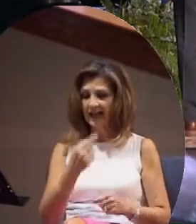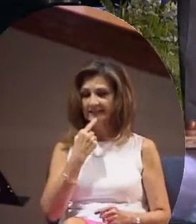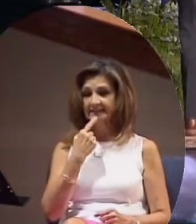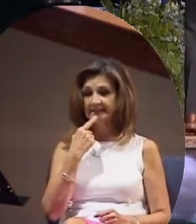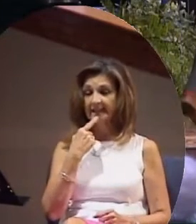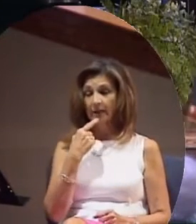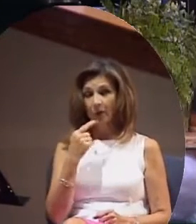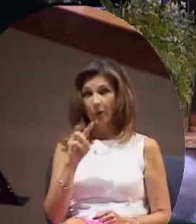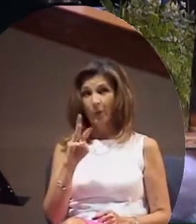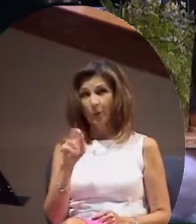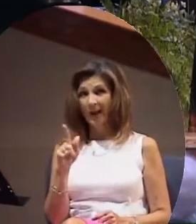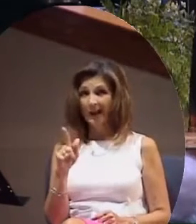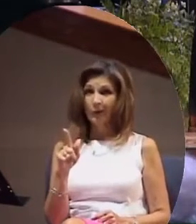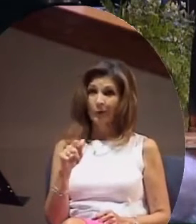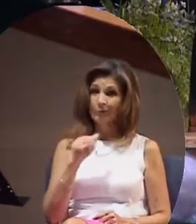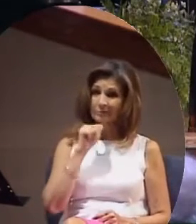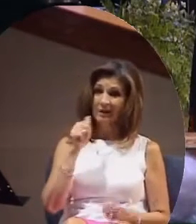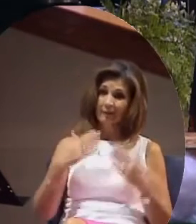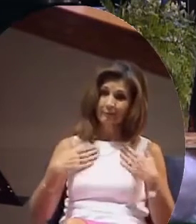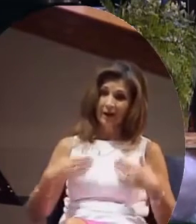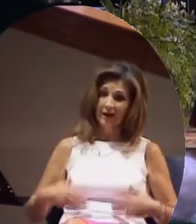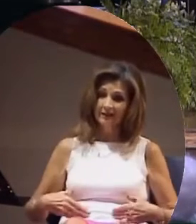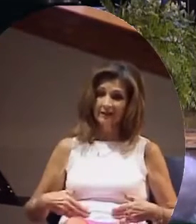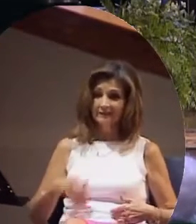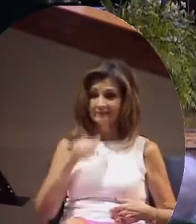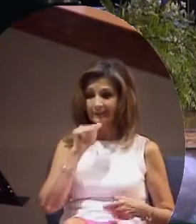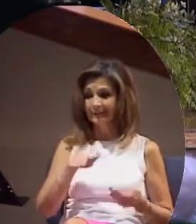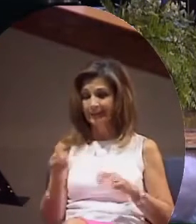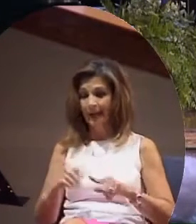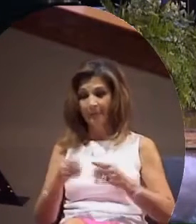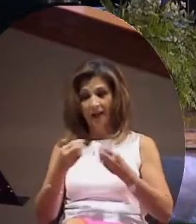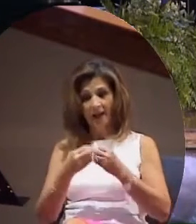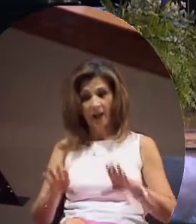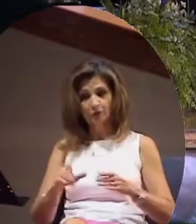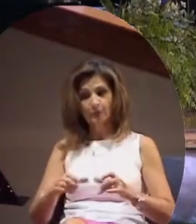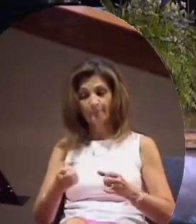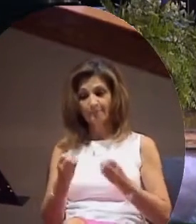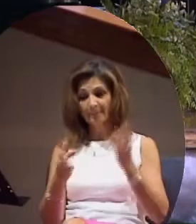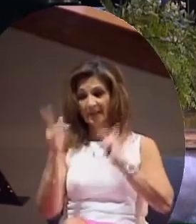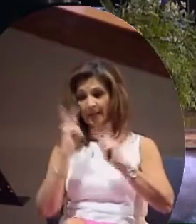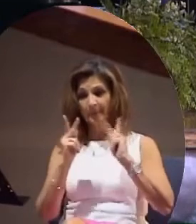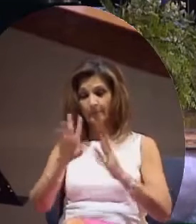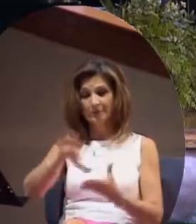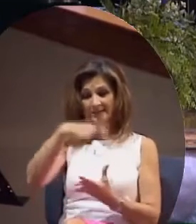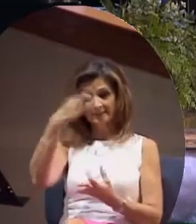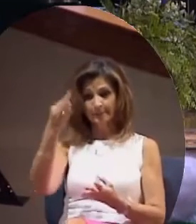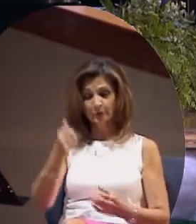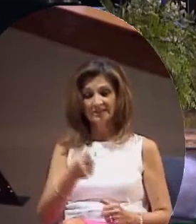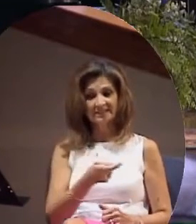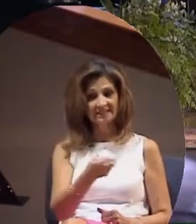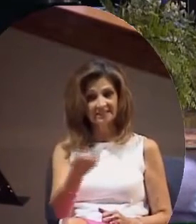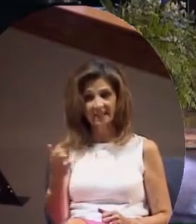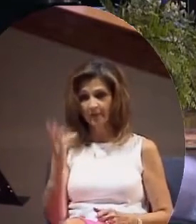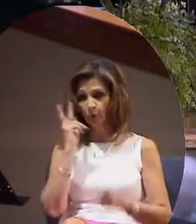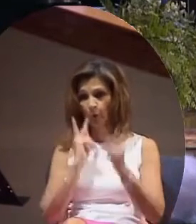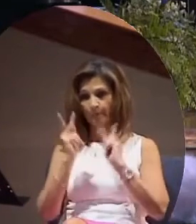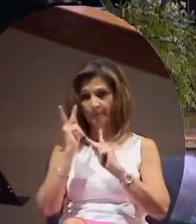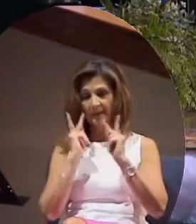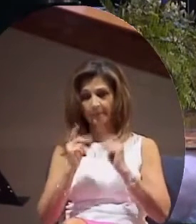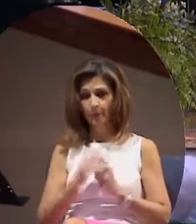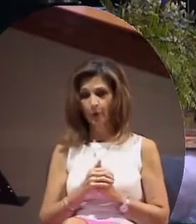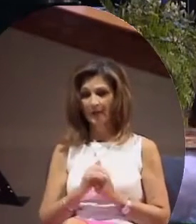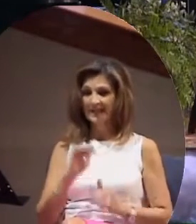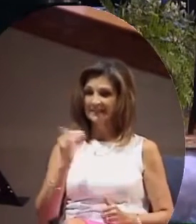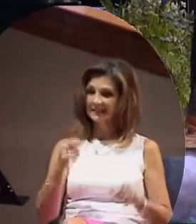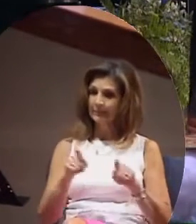said, yeah, well, not physically, but I lost a lot spiritually. We have several folks. It's